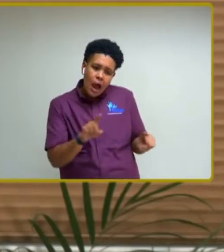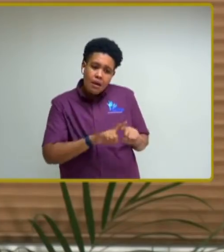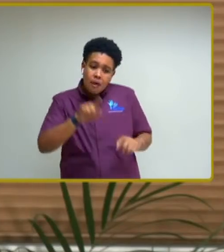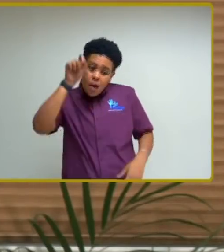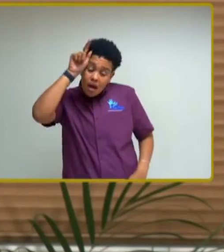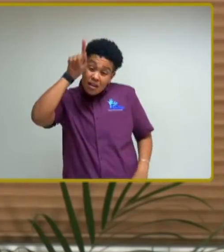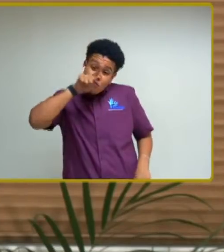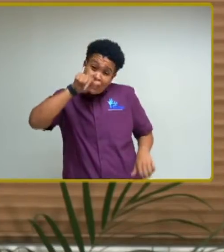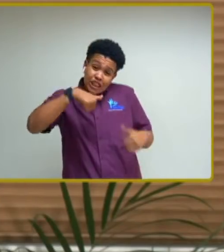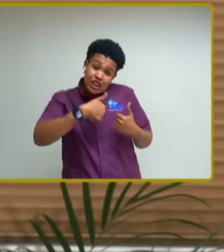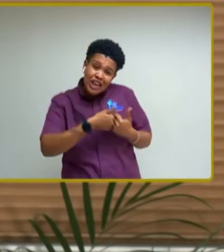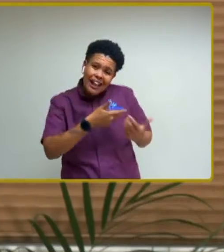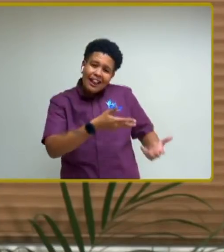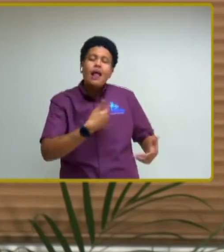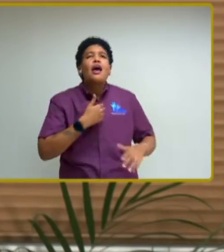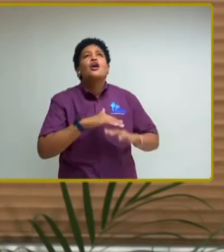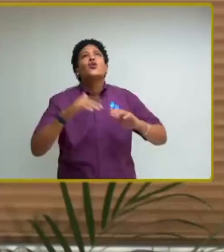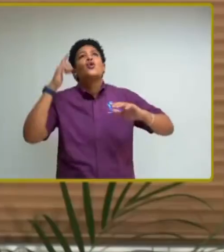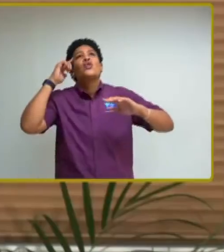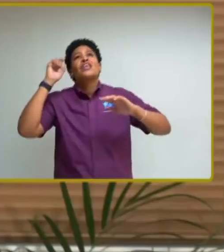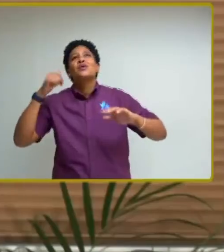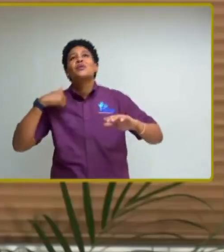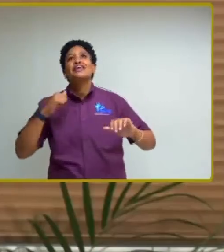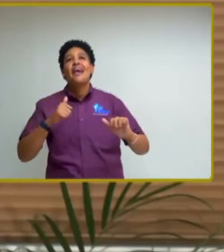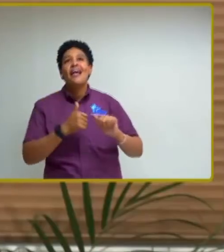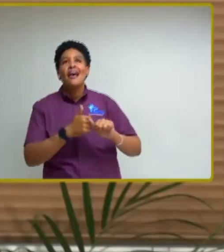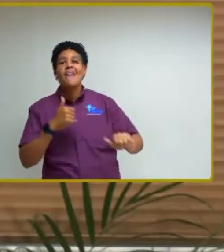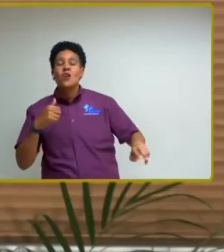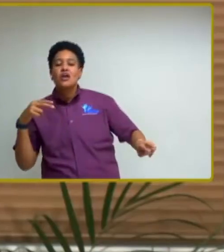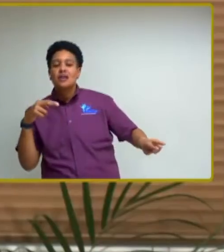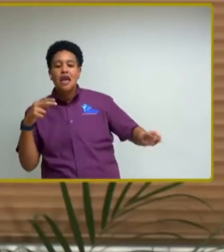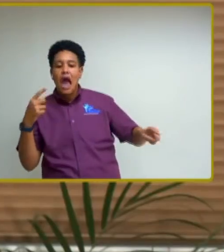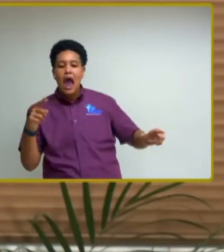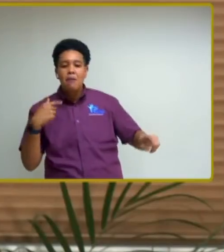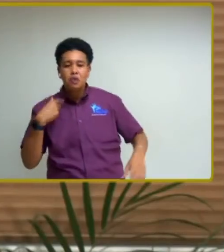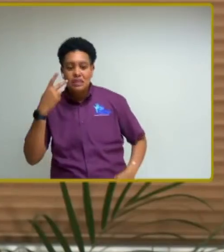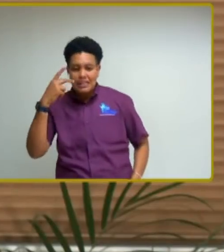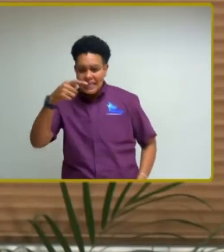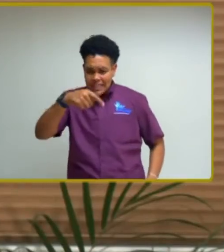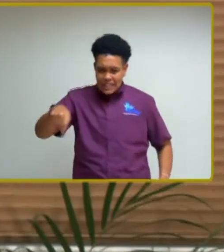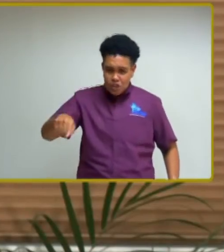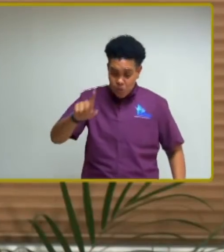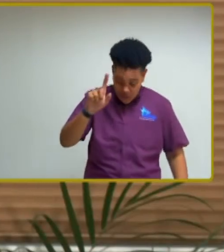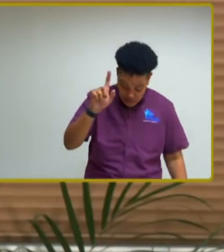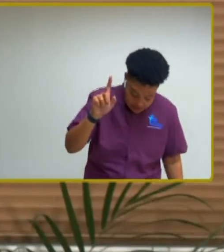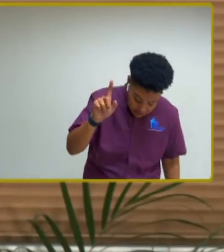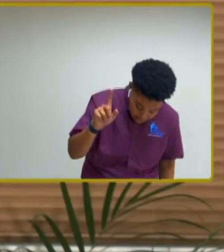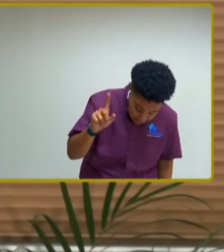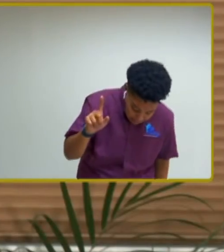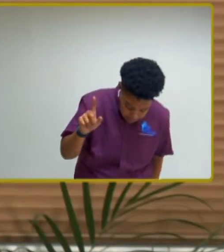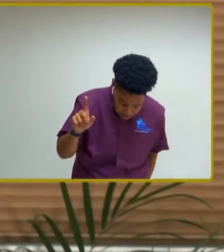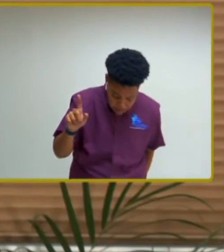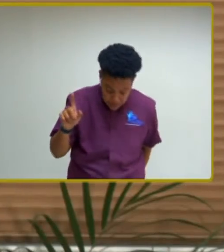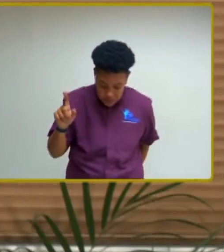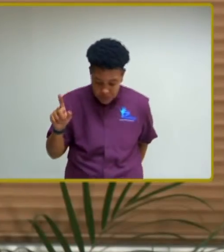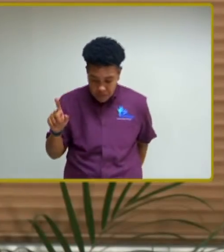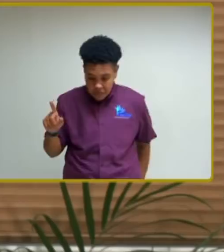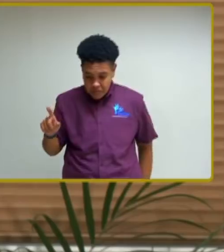however, challenging, and I don't think we can shy away from that. You would have seen this week where one or the